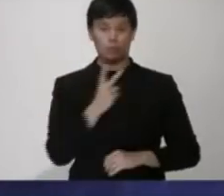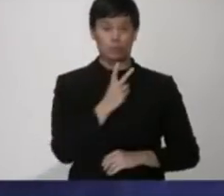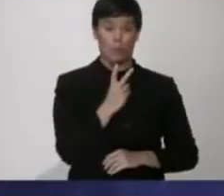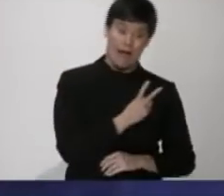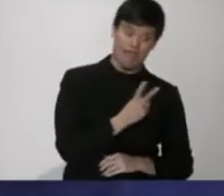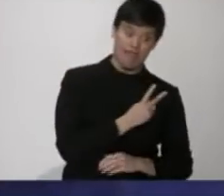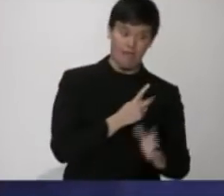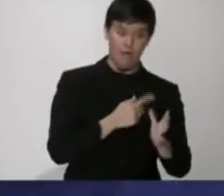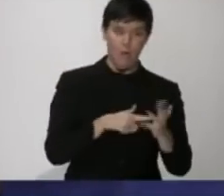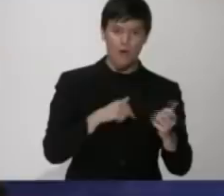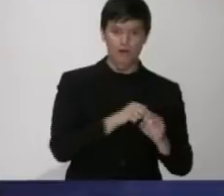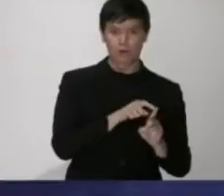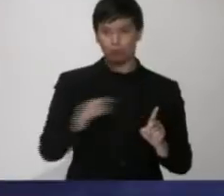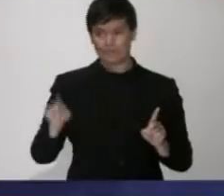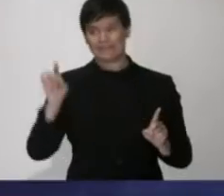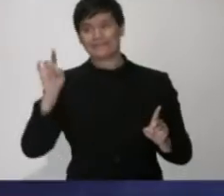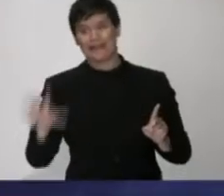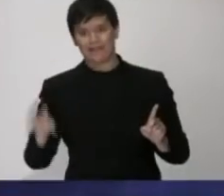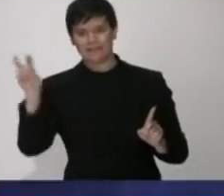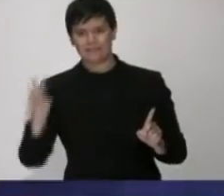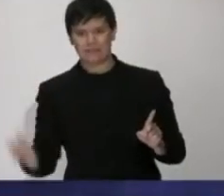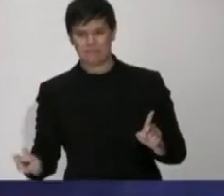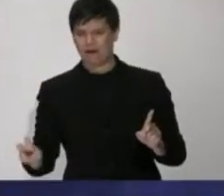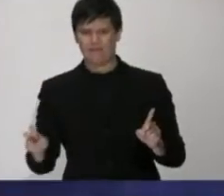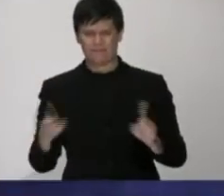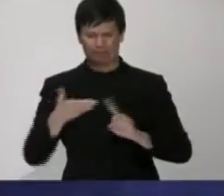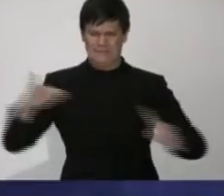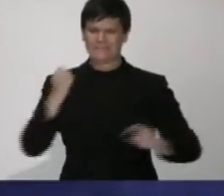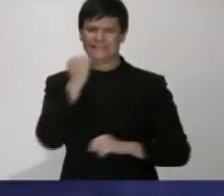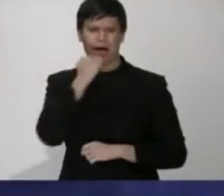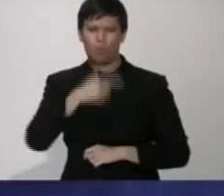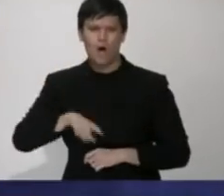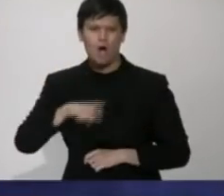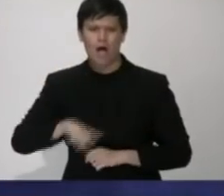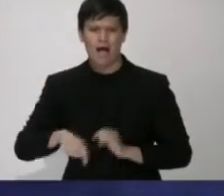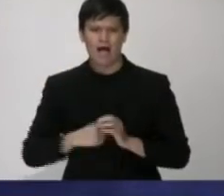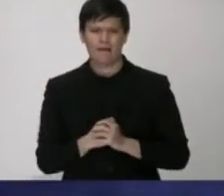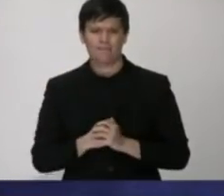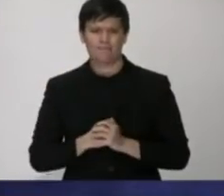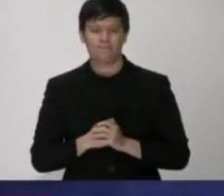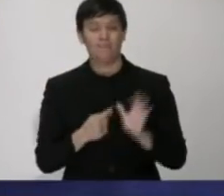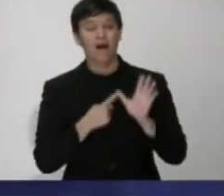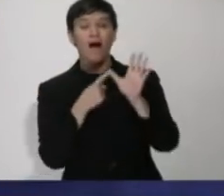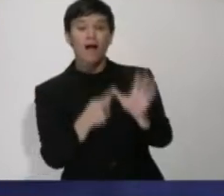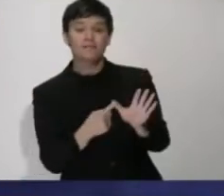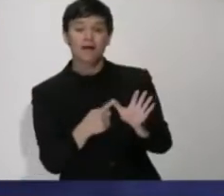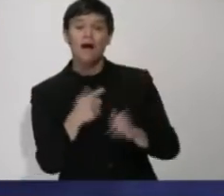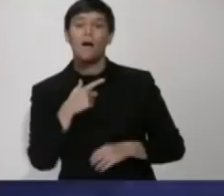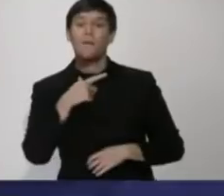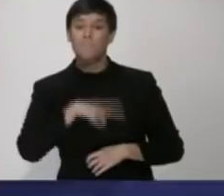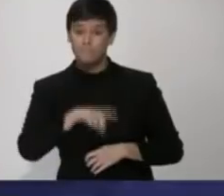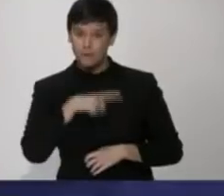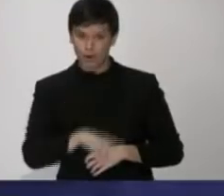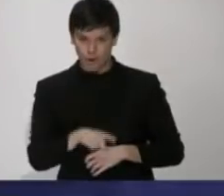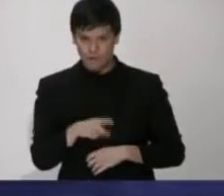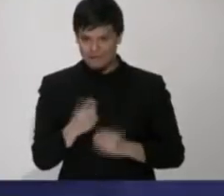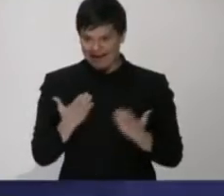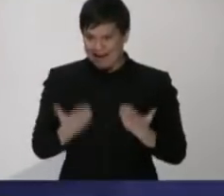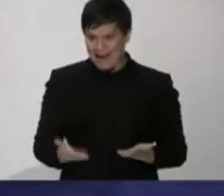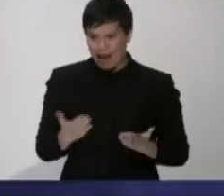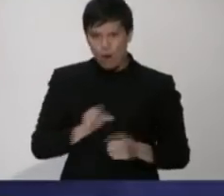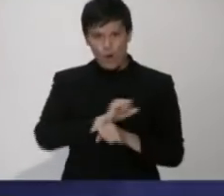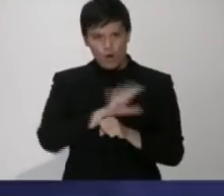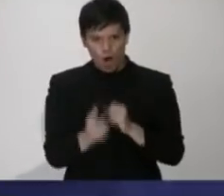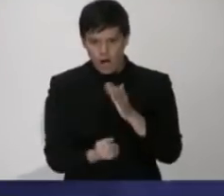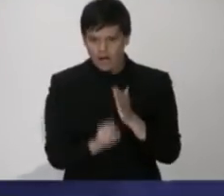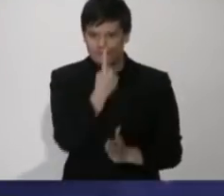around which this event is happening. So this is a very focused extension of the wage subsidy scheme about the restrictions that have been put in place,